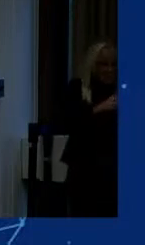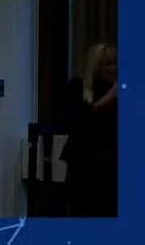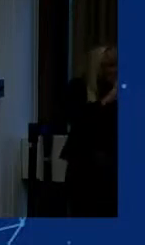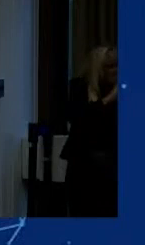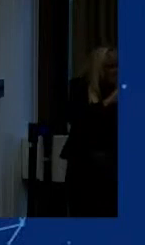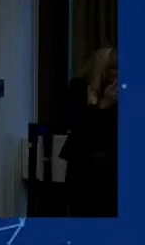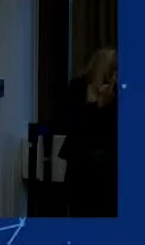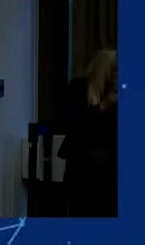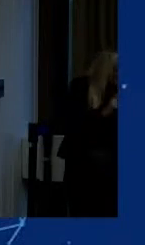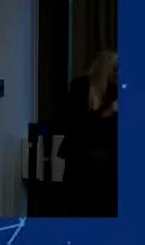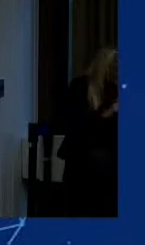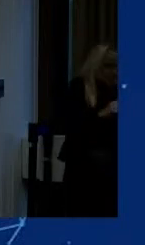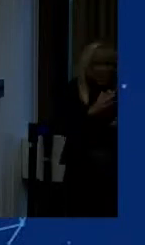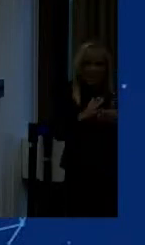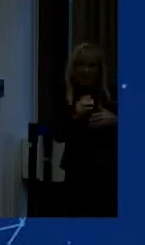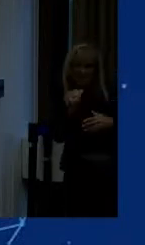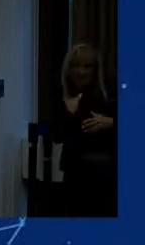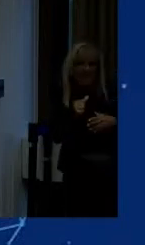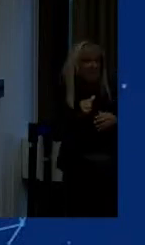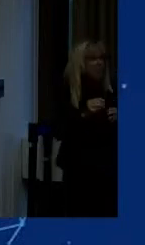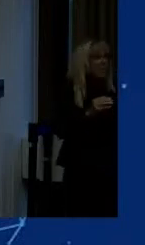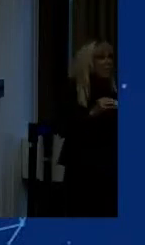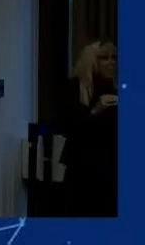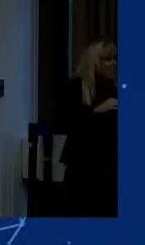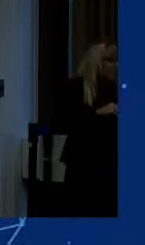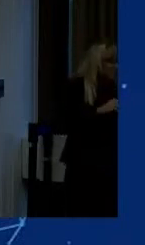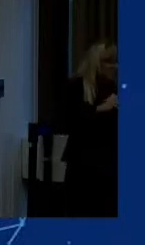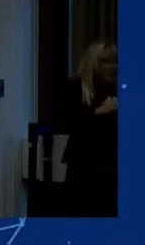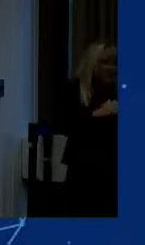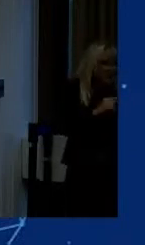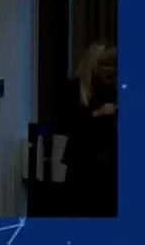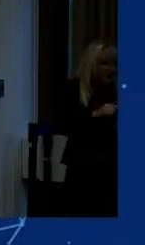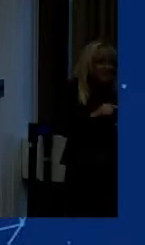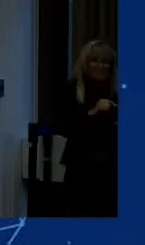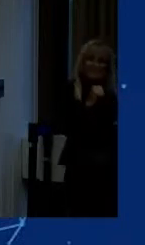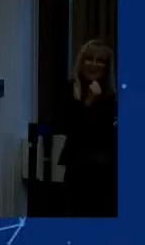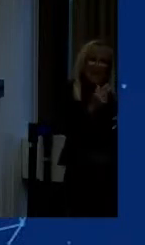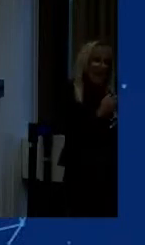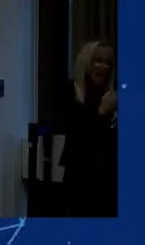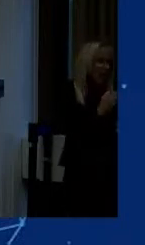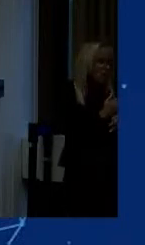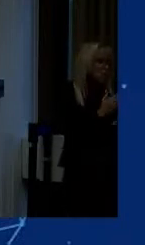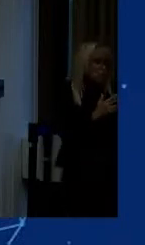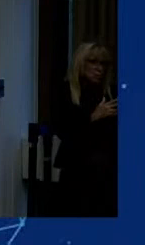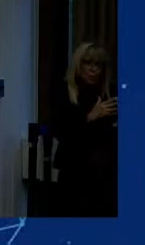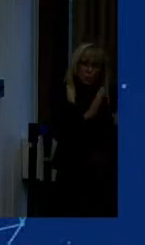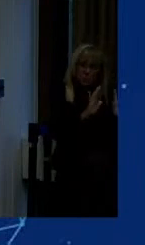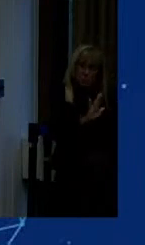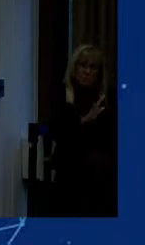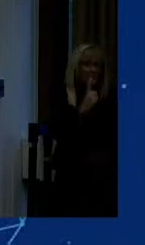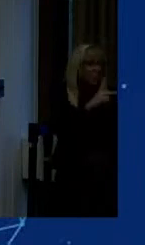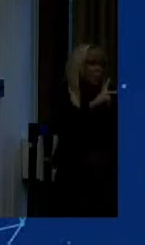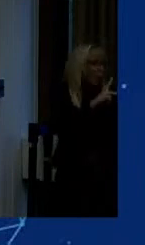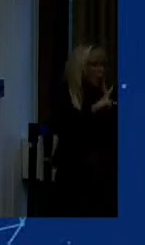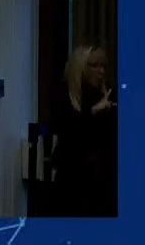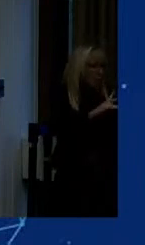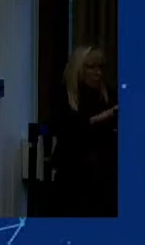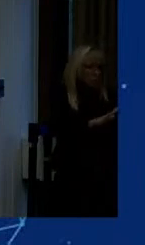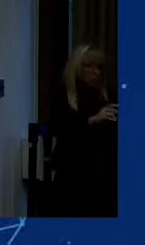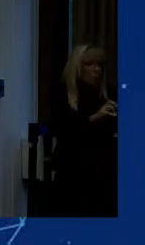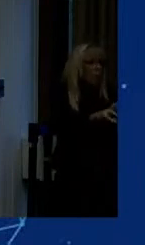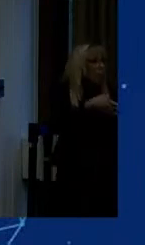have not. More than half, you know, the majority of people have not used ChatGPT for personal tasks